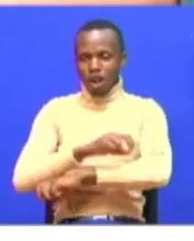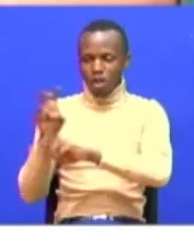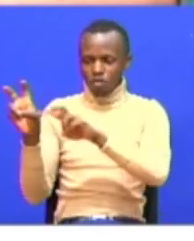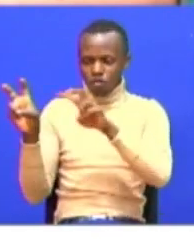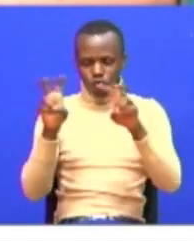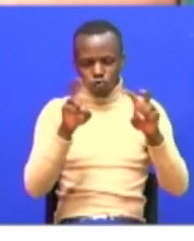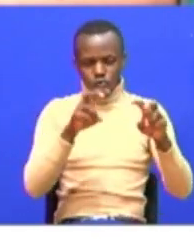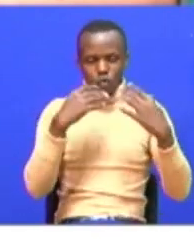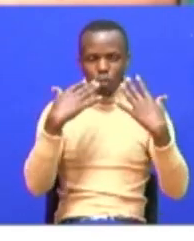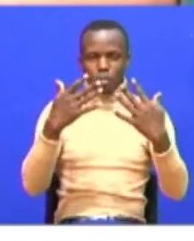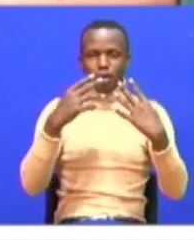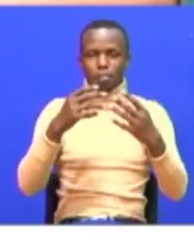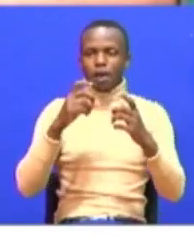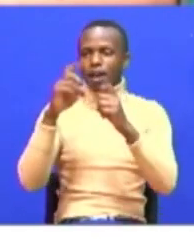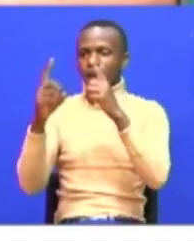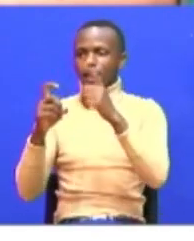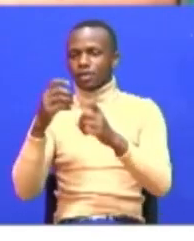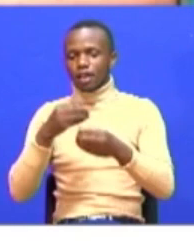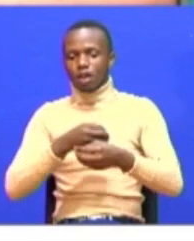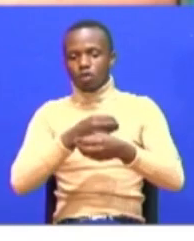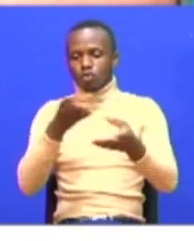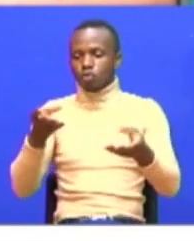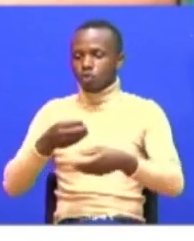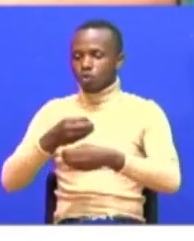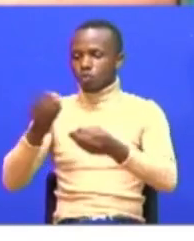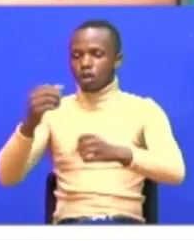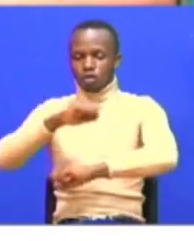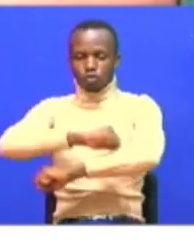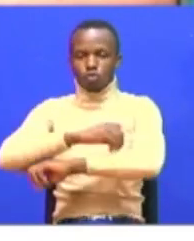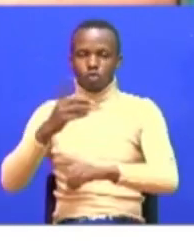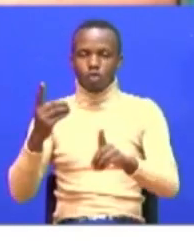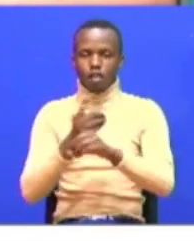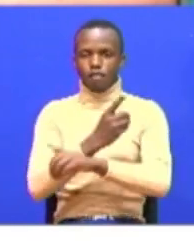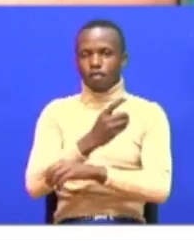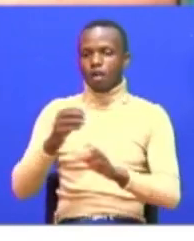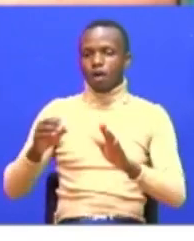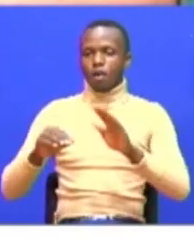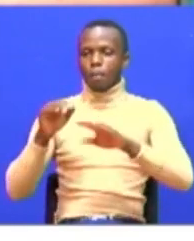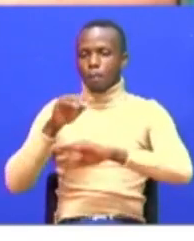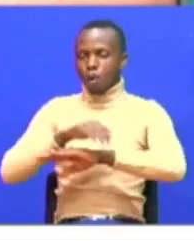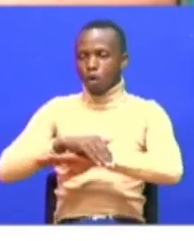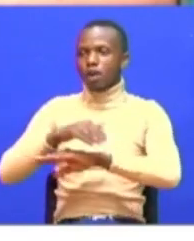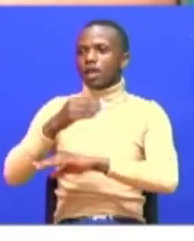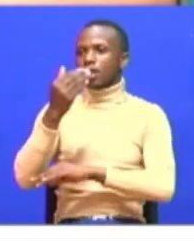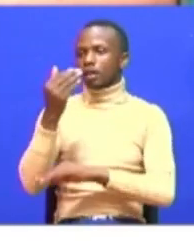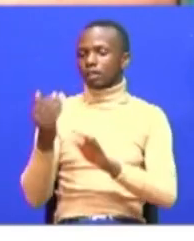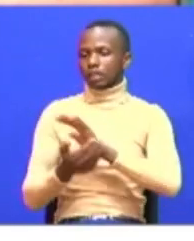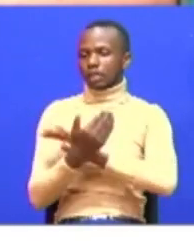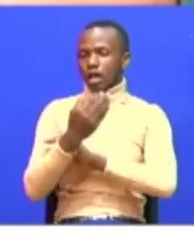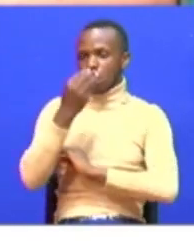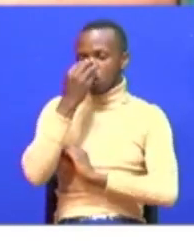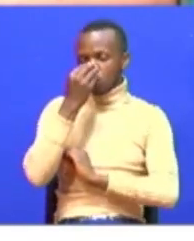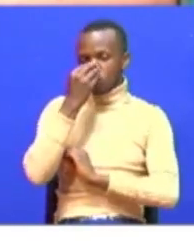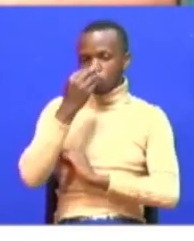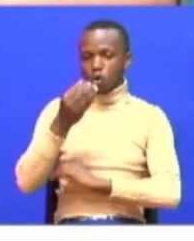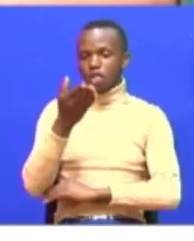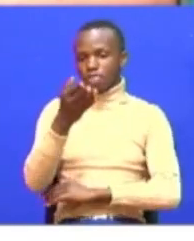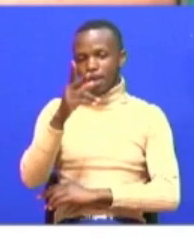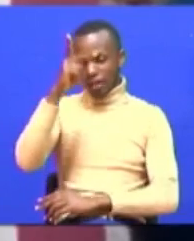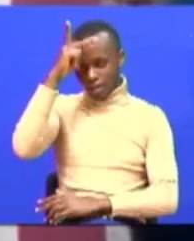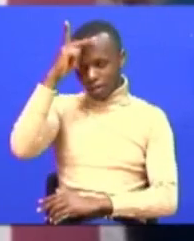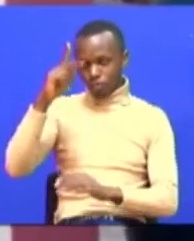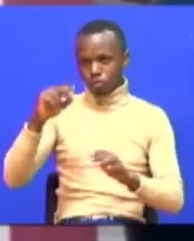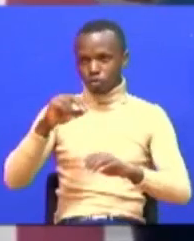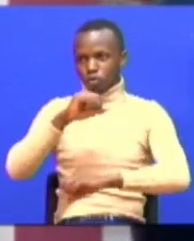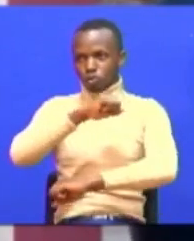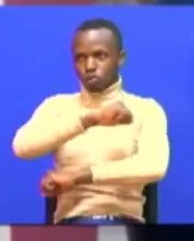exam papers distribution to various centers. On Monday morning, President William Ruto was at Kikuyu Township Primary School, Kiambu, overseeing the